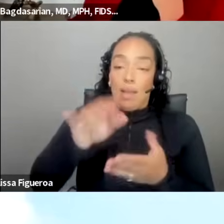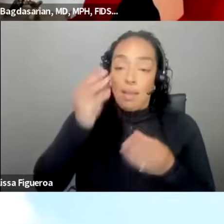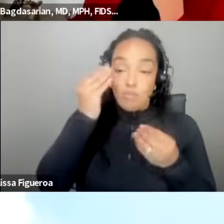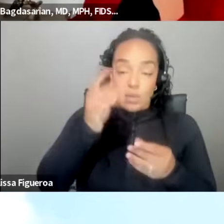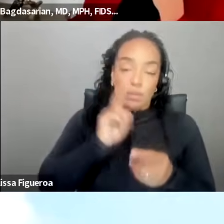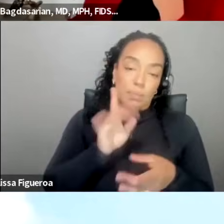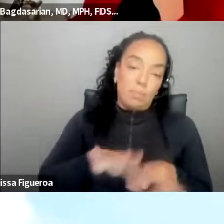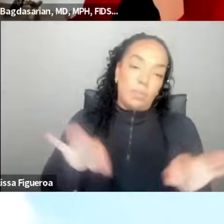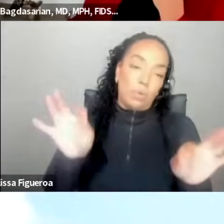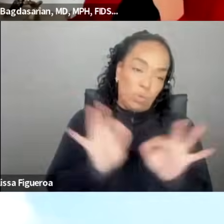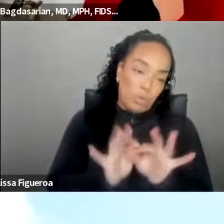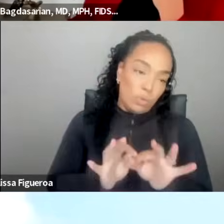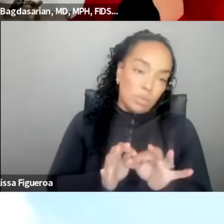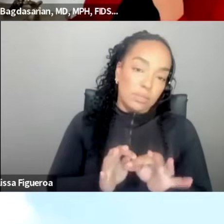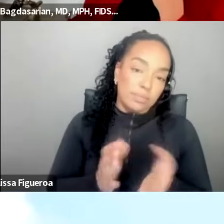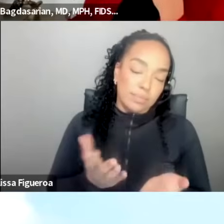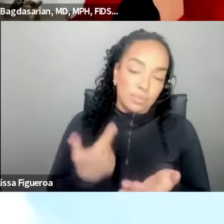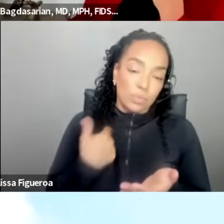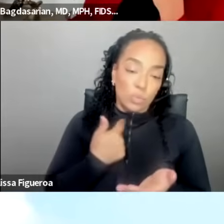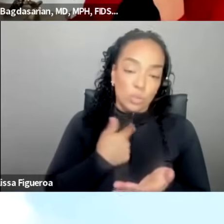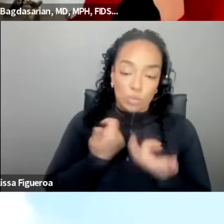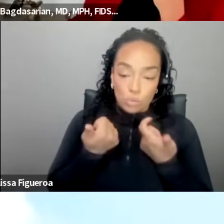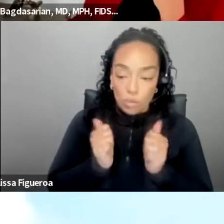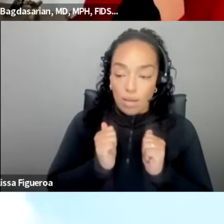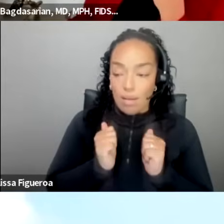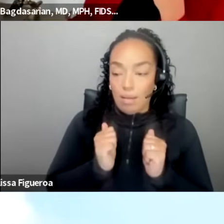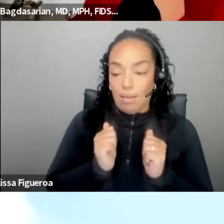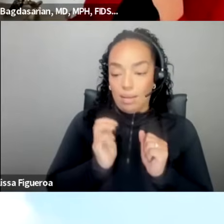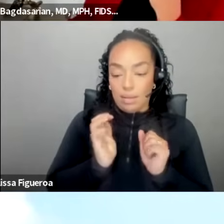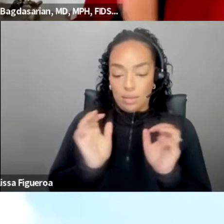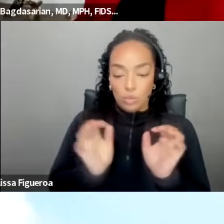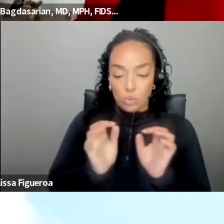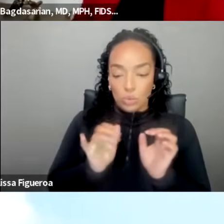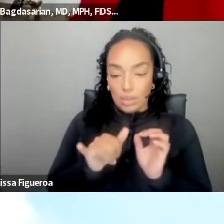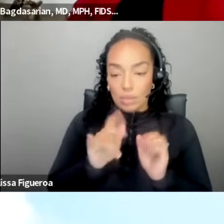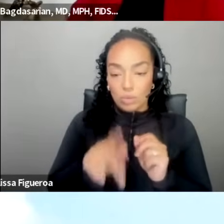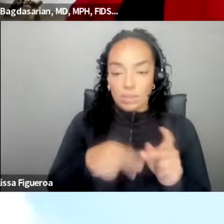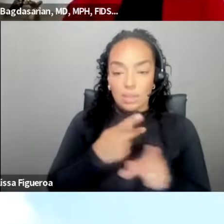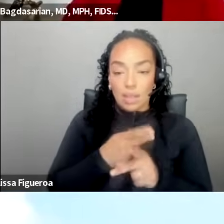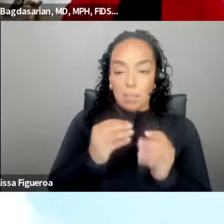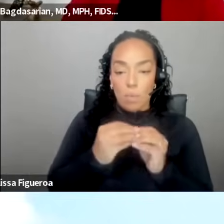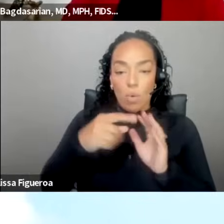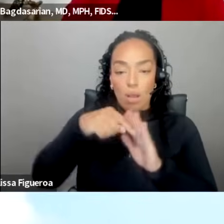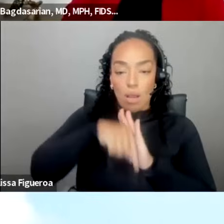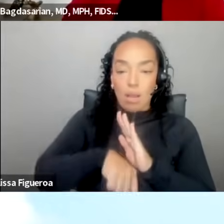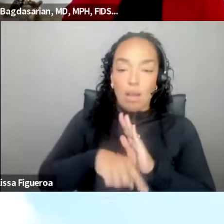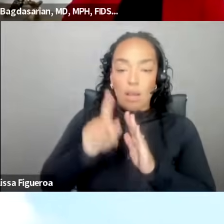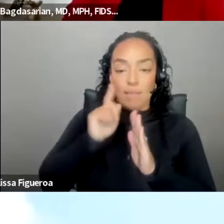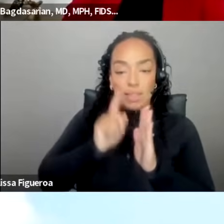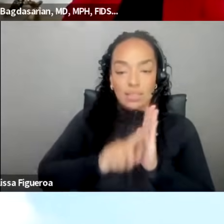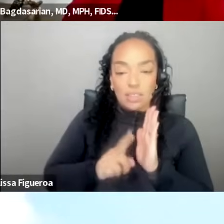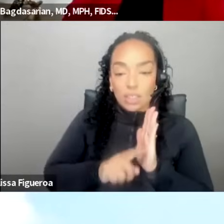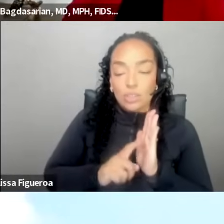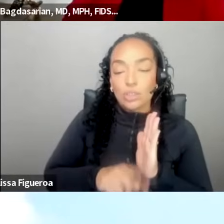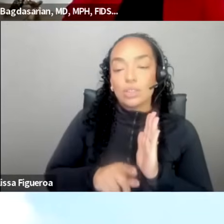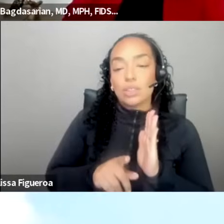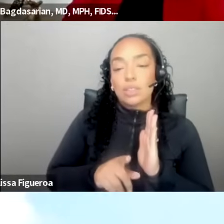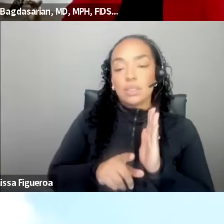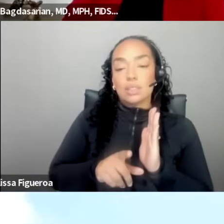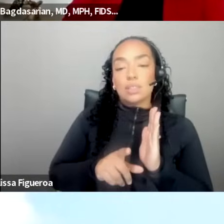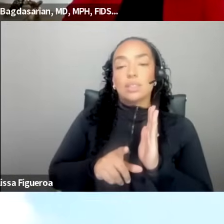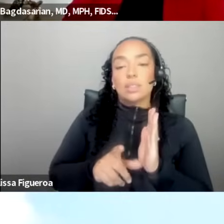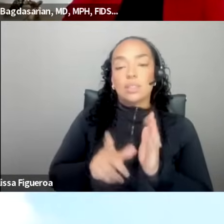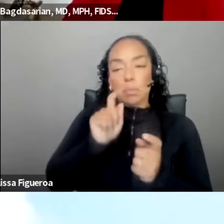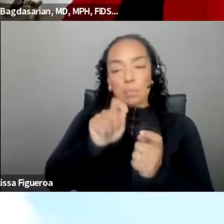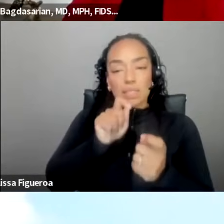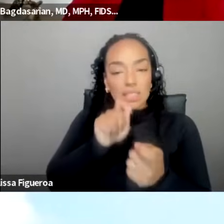us, trying to do these types of a little bit more in-depth investigations to get at specific